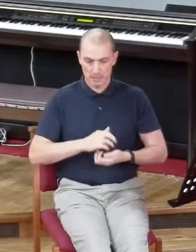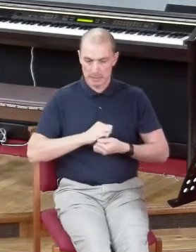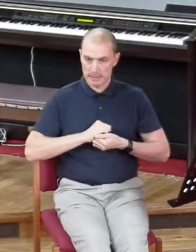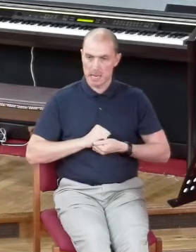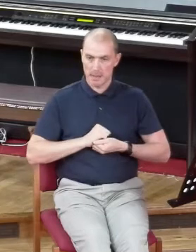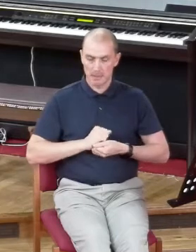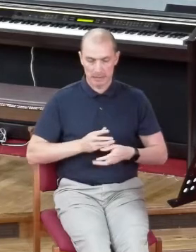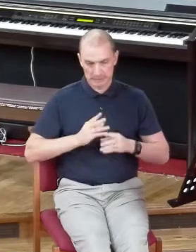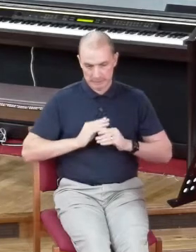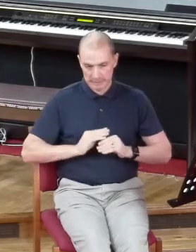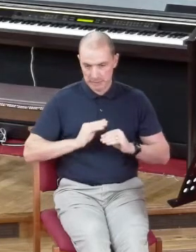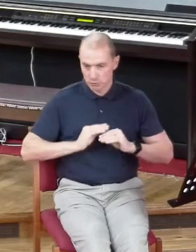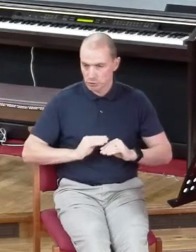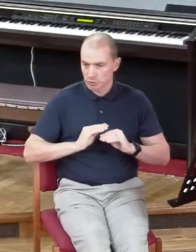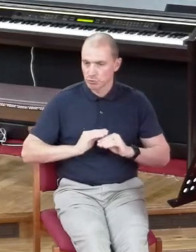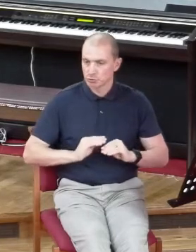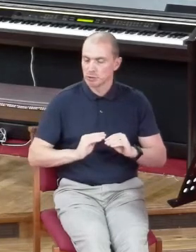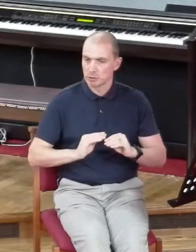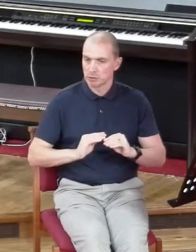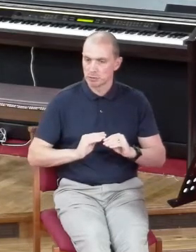love in Christ Jesus.